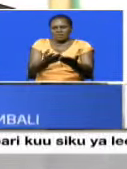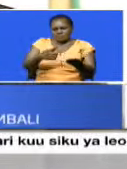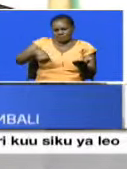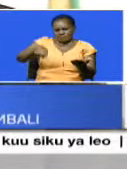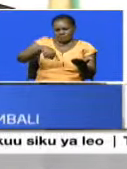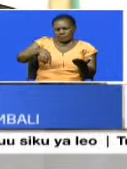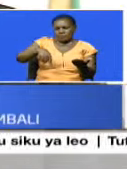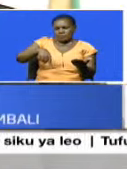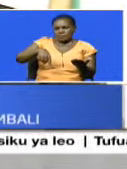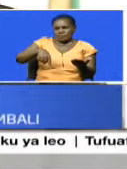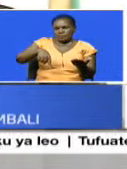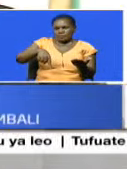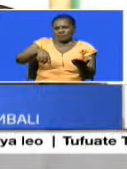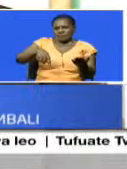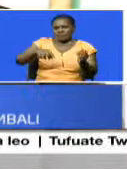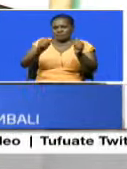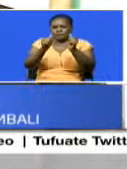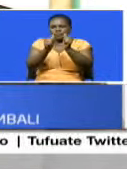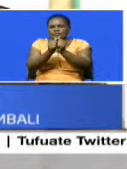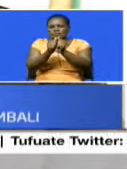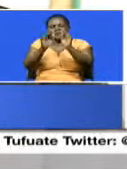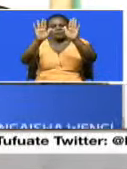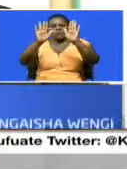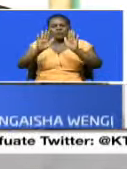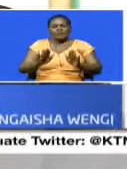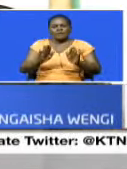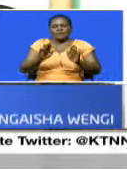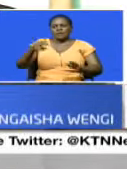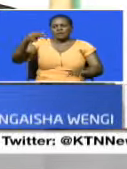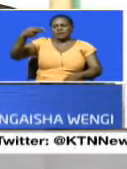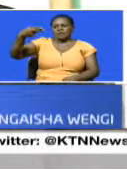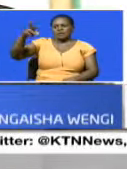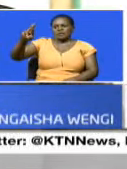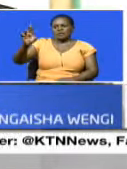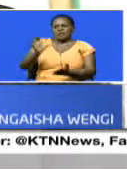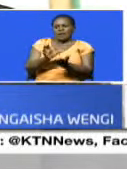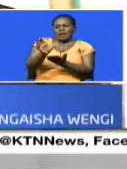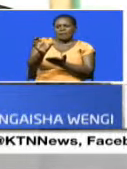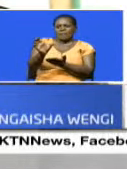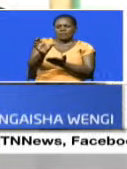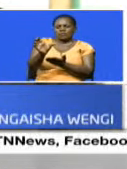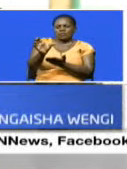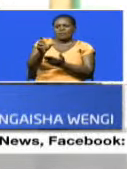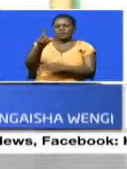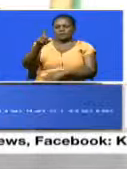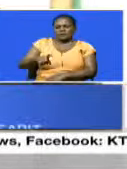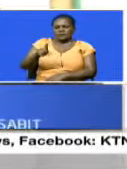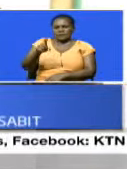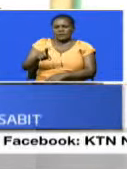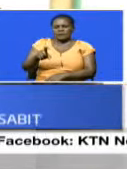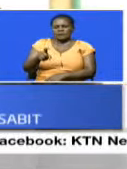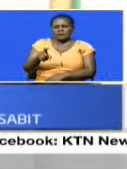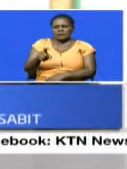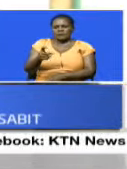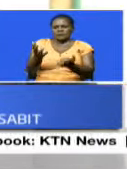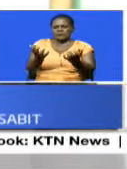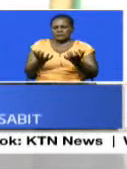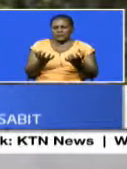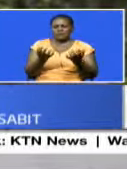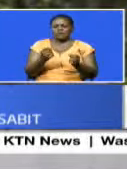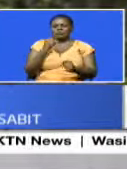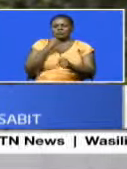us with the necessary human resource, capital, required to